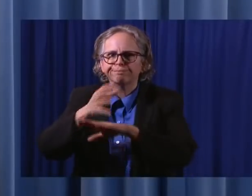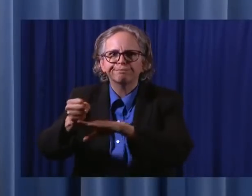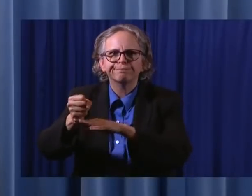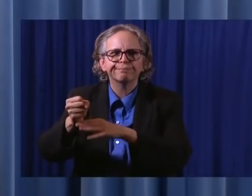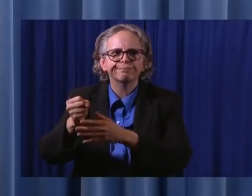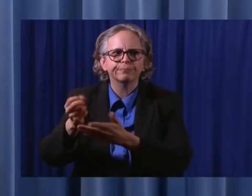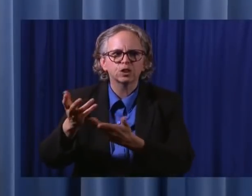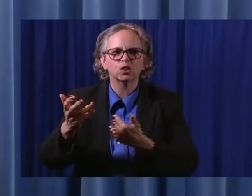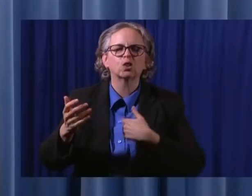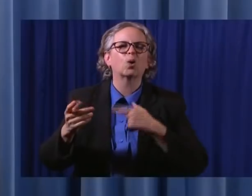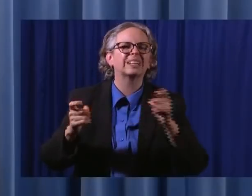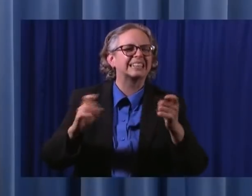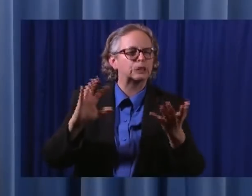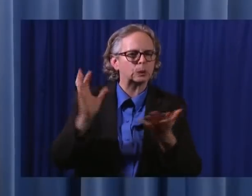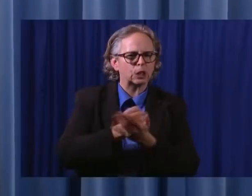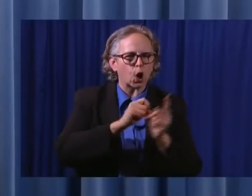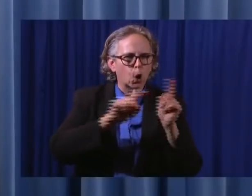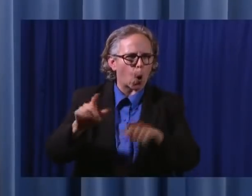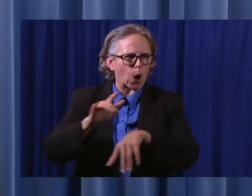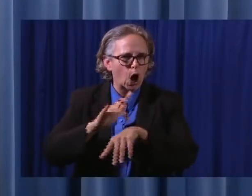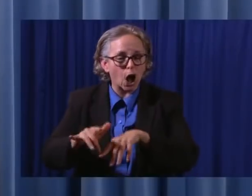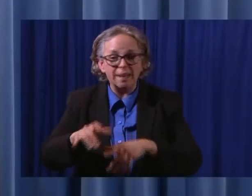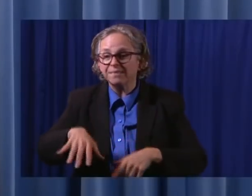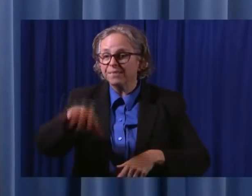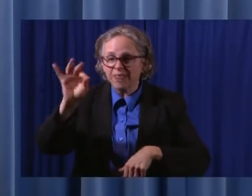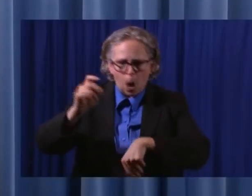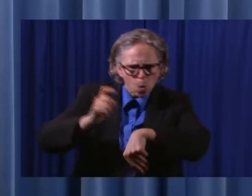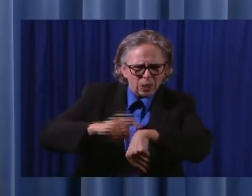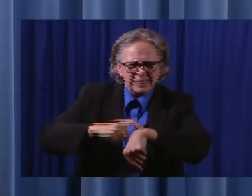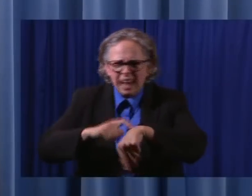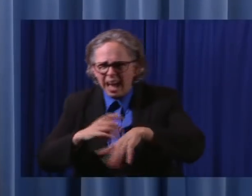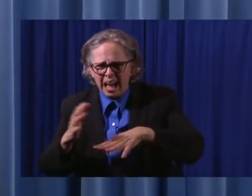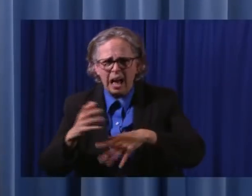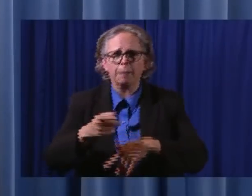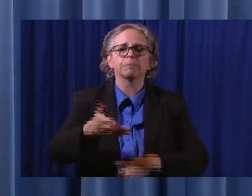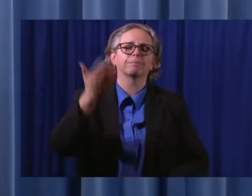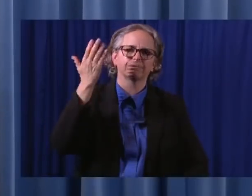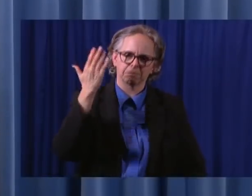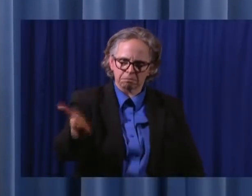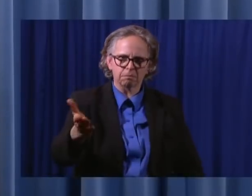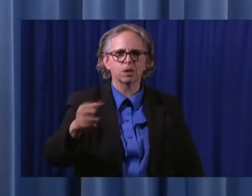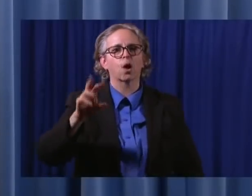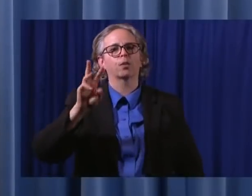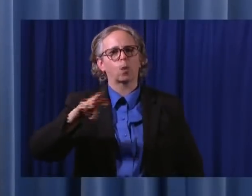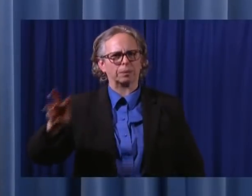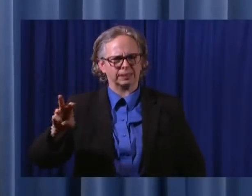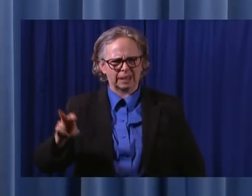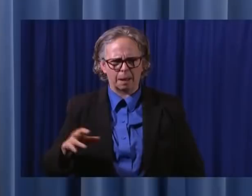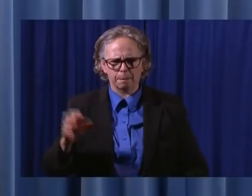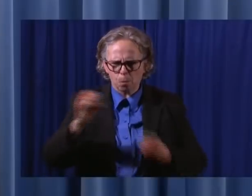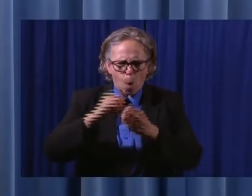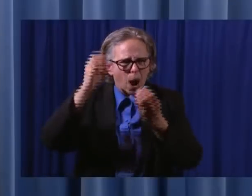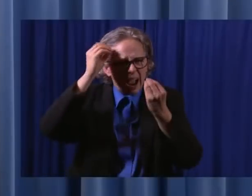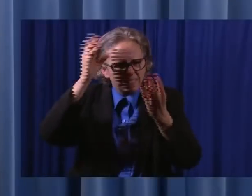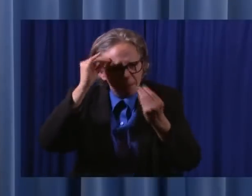website at coronavirus.ohio.gov and click on Testing and Community Health Centers to find a testing location near